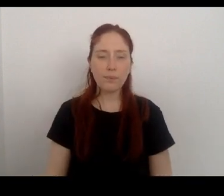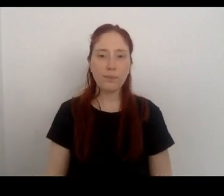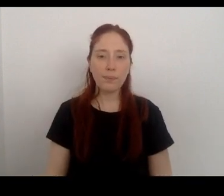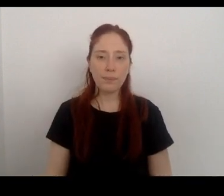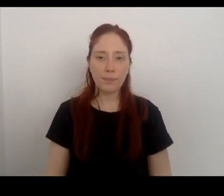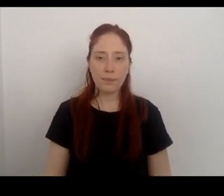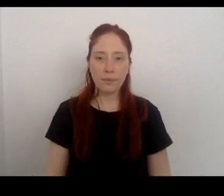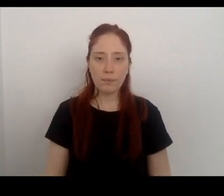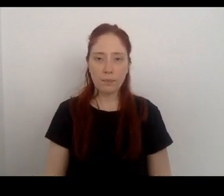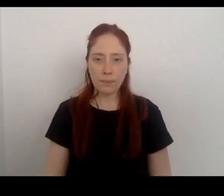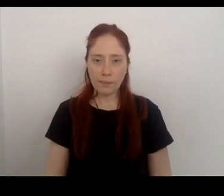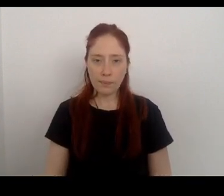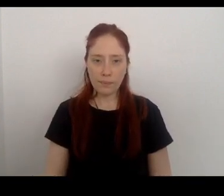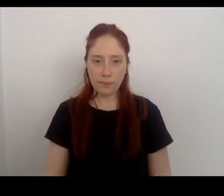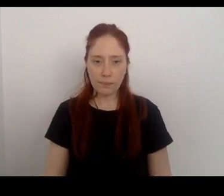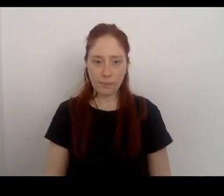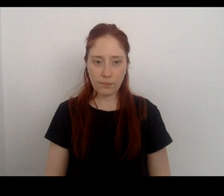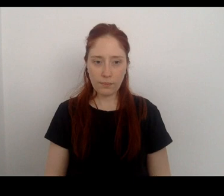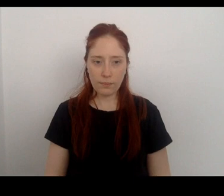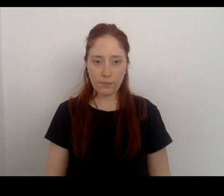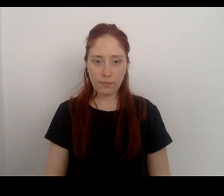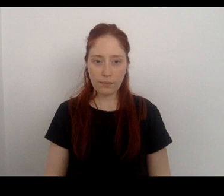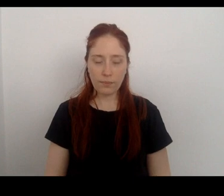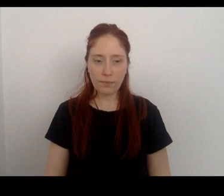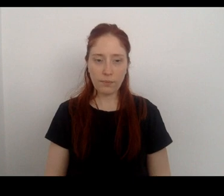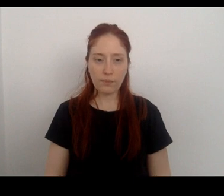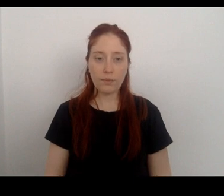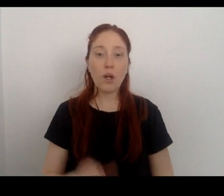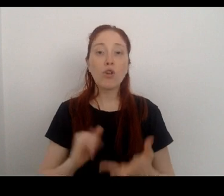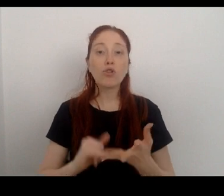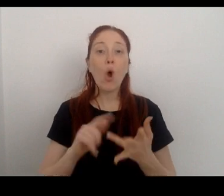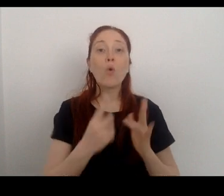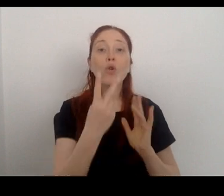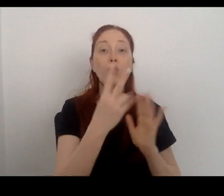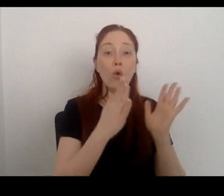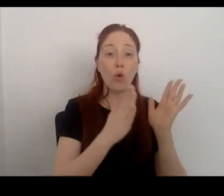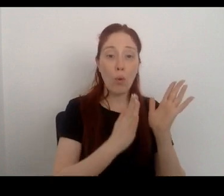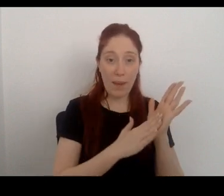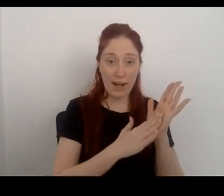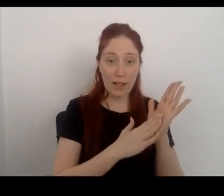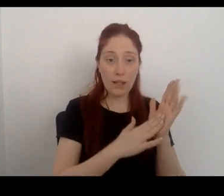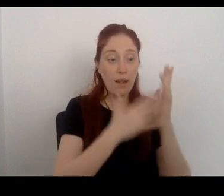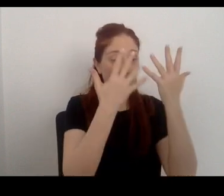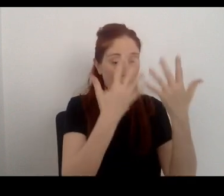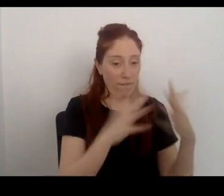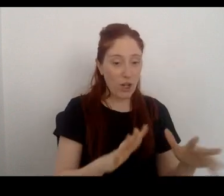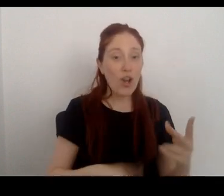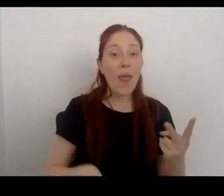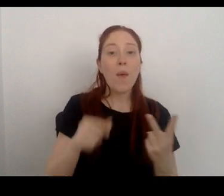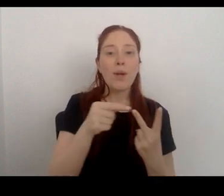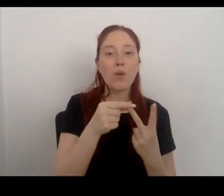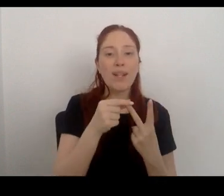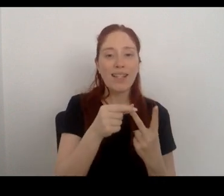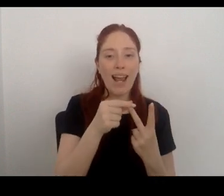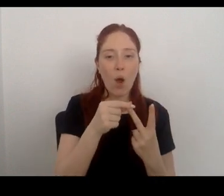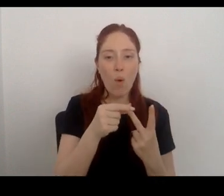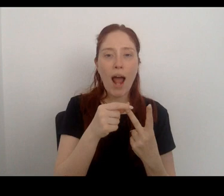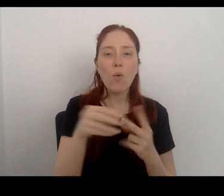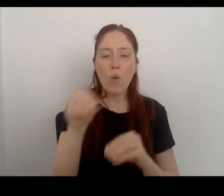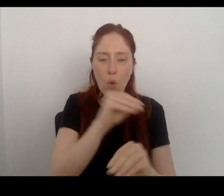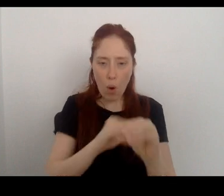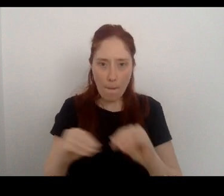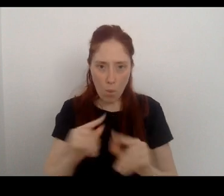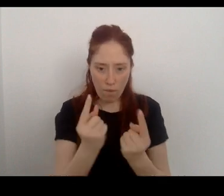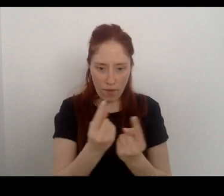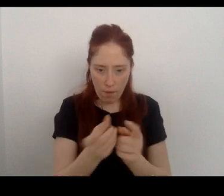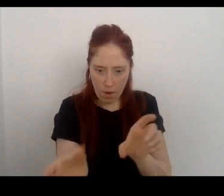each gesture drawing. So at the end of 2 minutes, we'll move and we'll be doing another response analysis of what